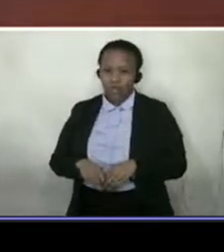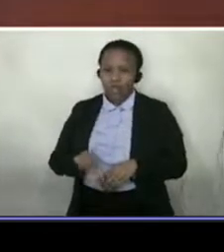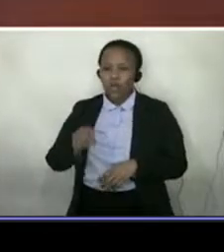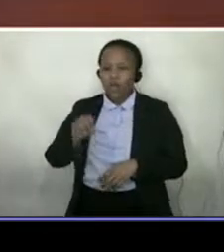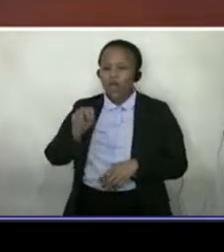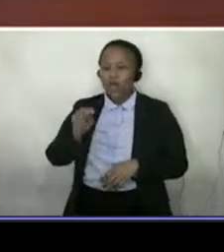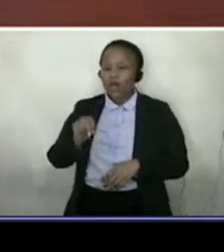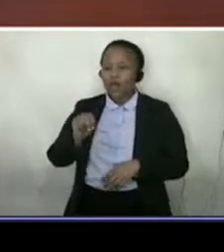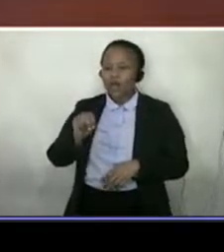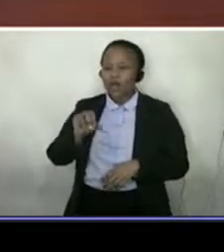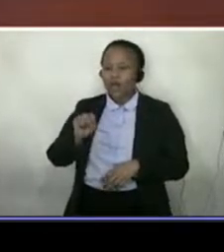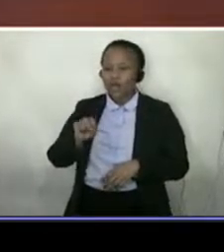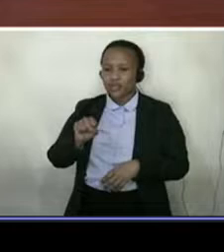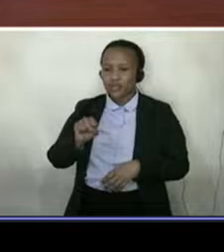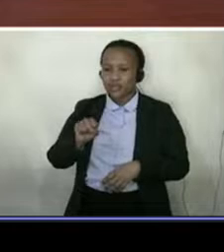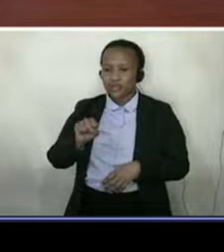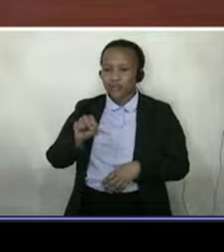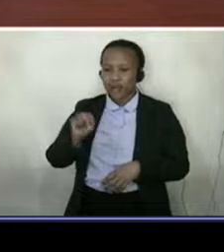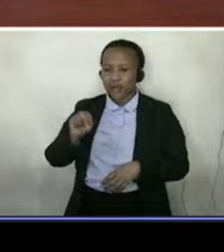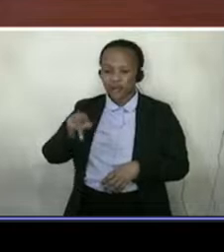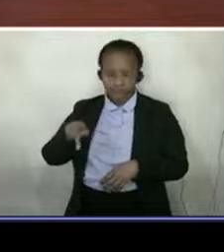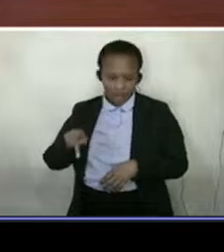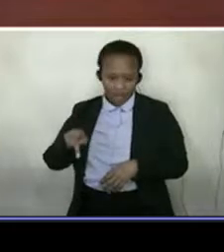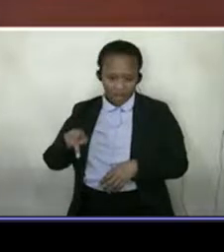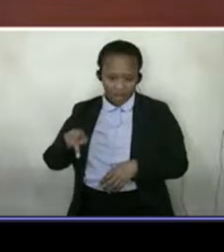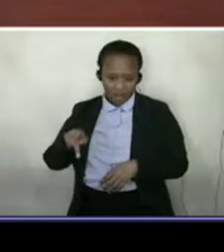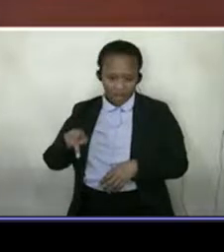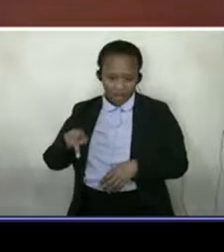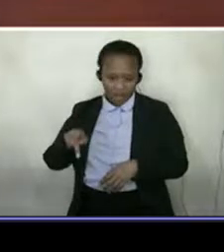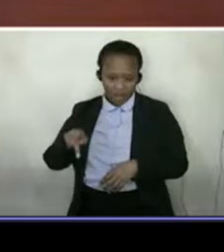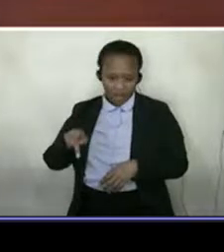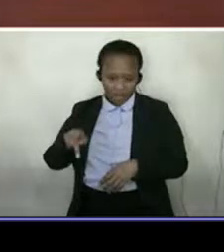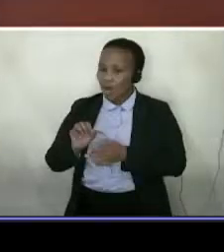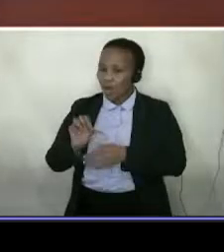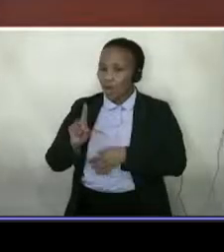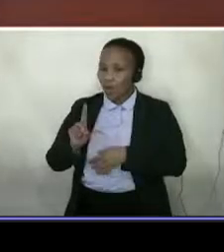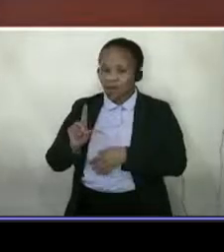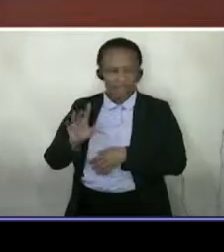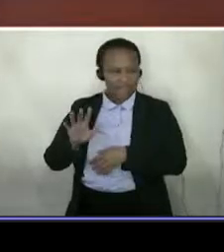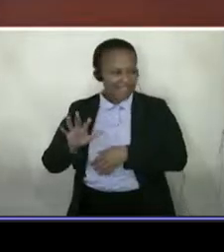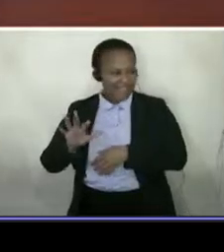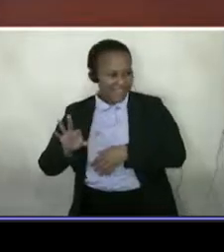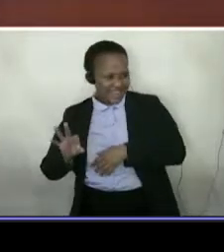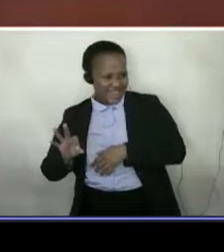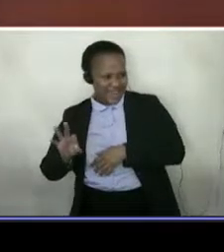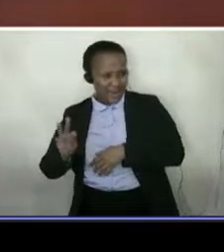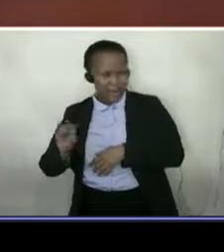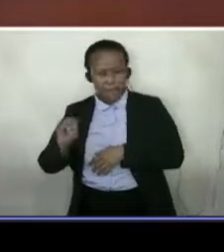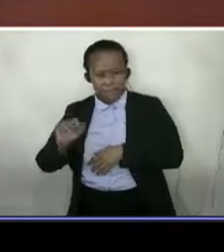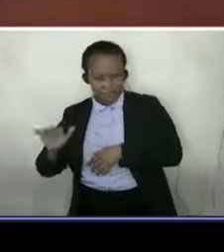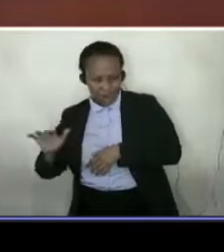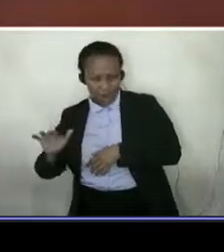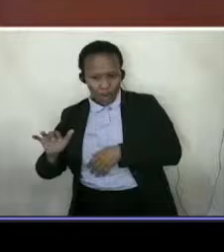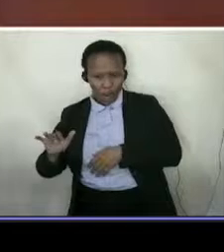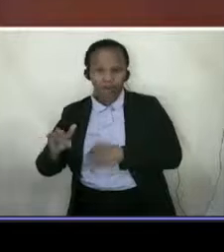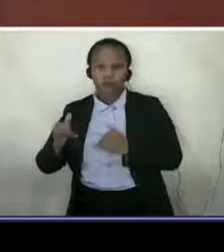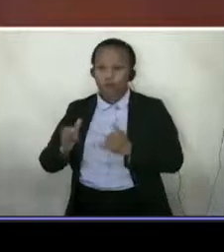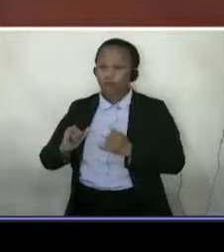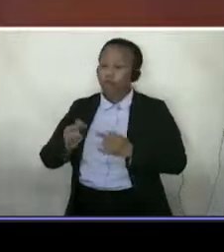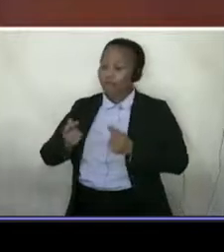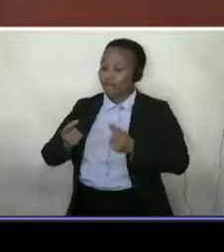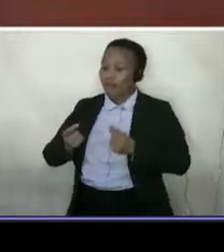NSNP grant of about 153 million due to outstanding invoices for the month of March